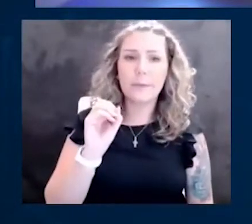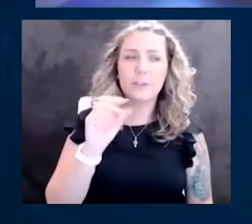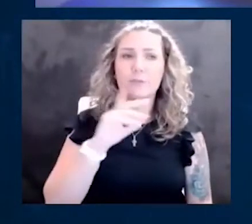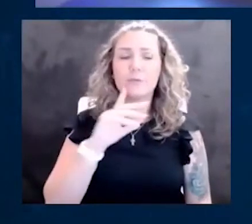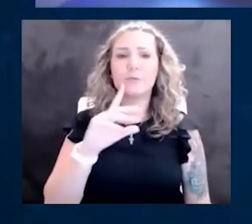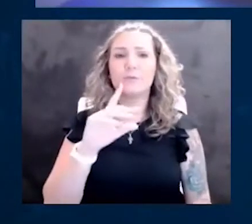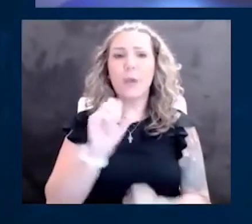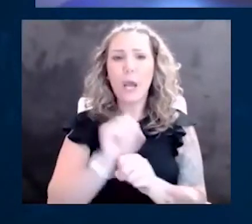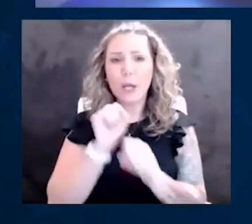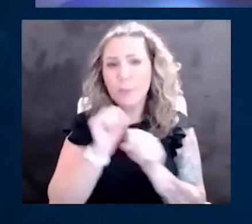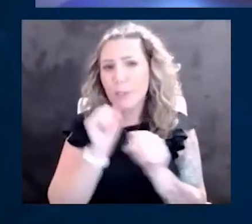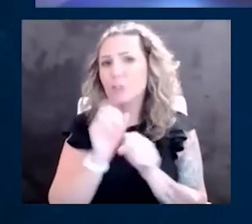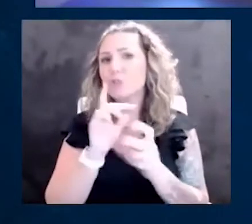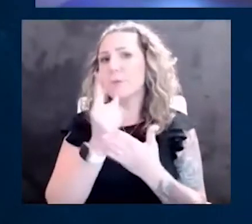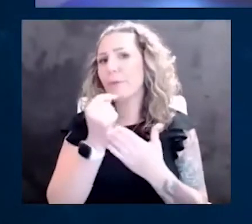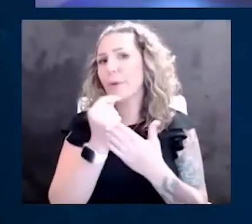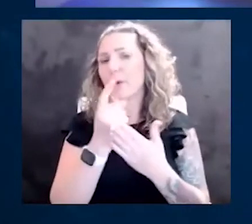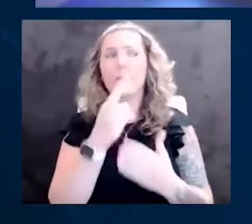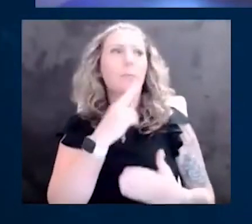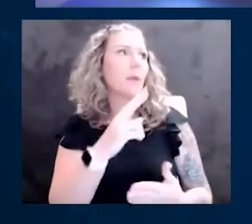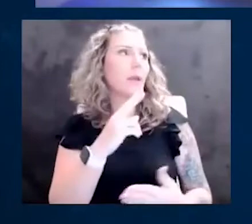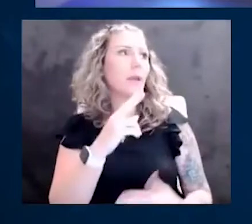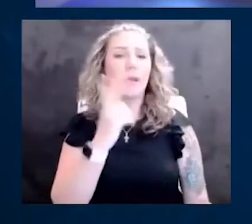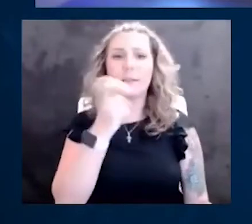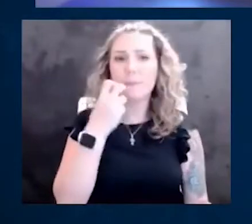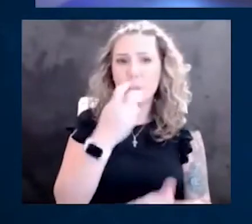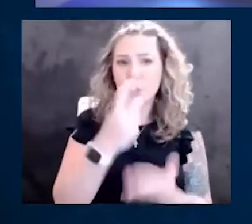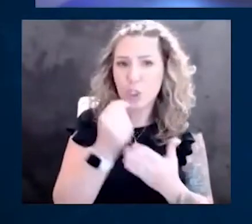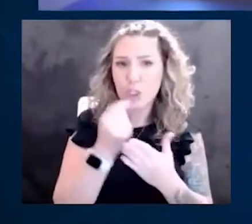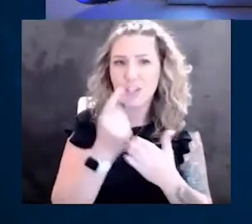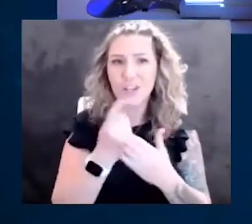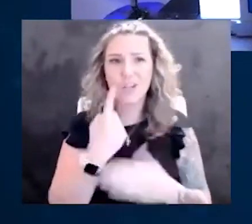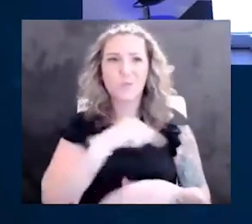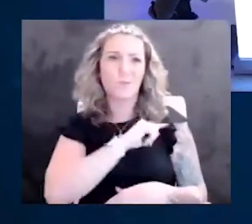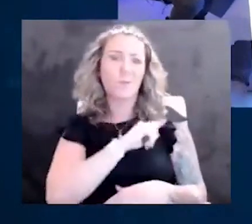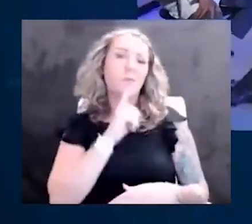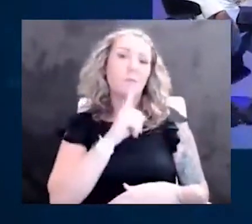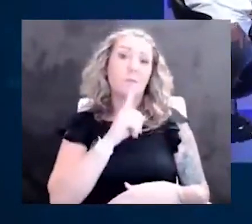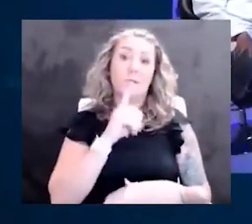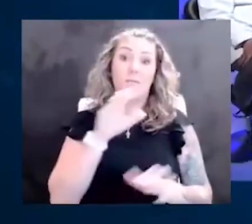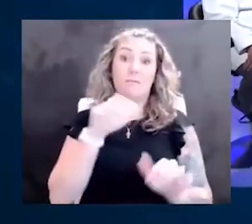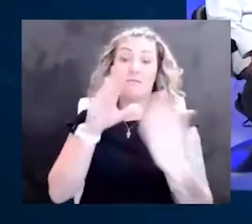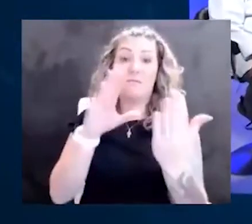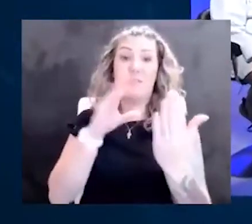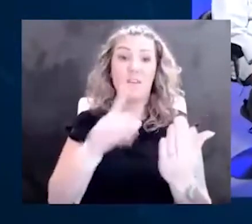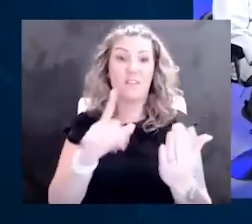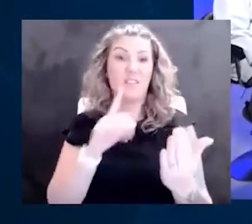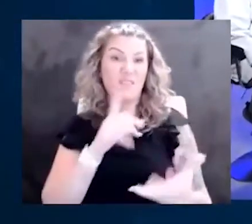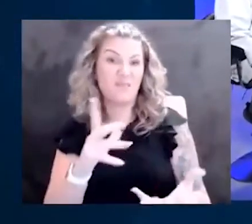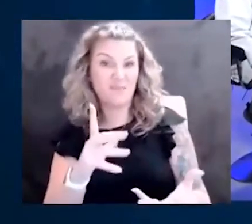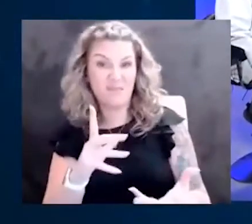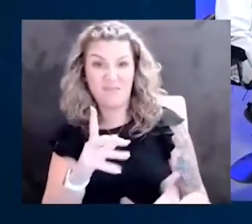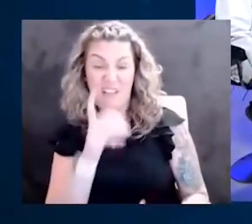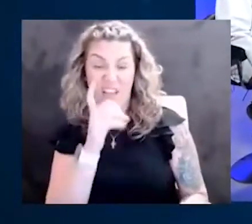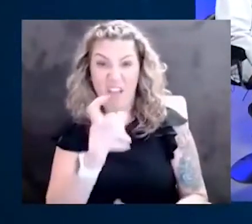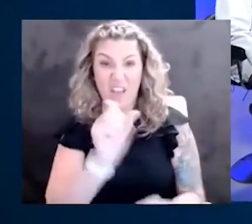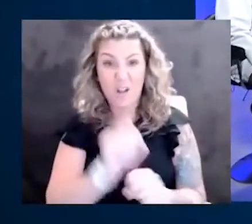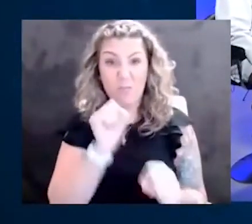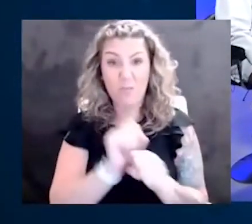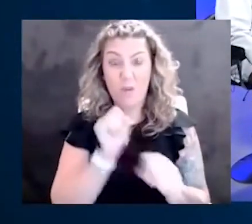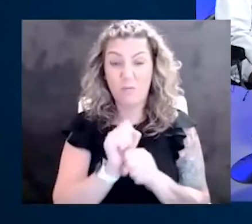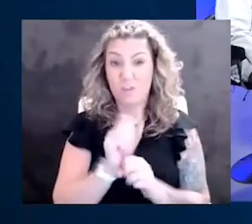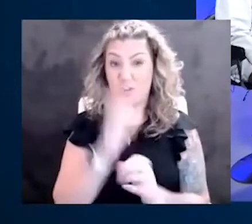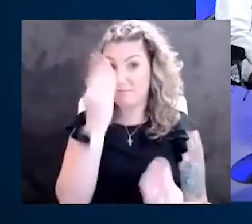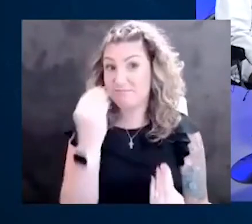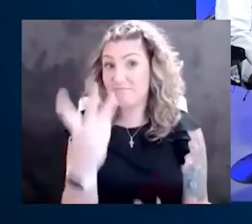for unemployment or face getting COVID in the settings where we work. Man. Just All FYI. right. Yeah, thank you. Can you write into